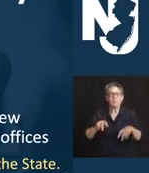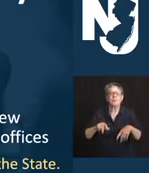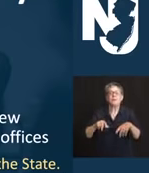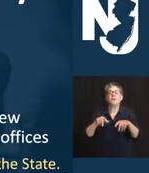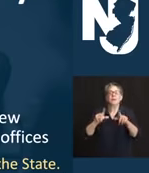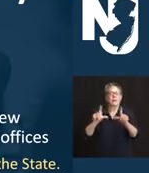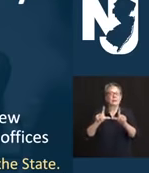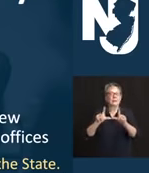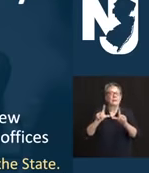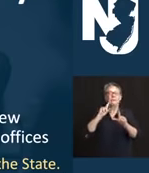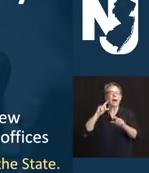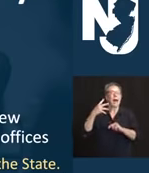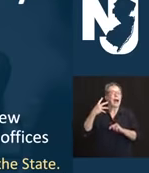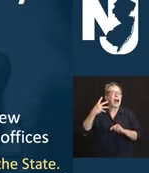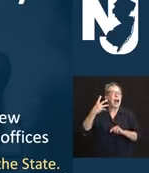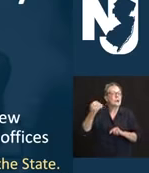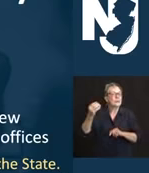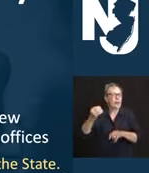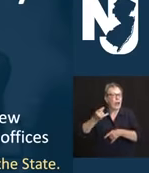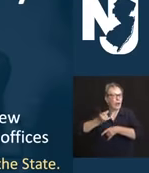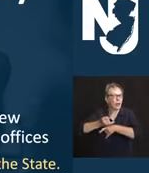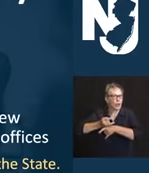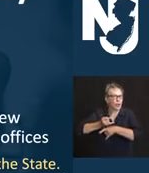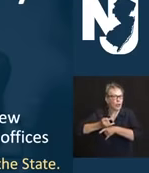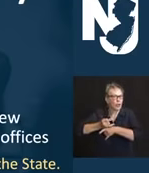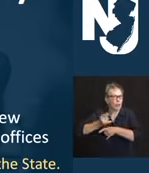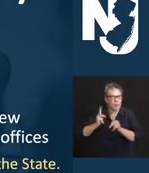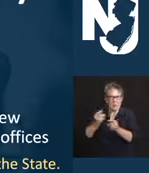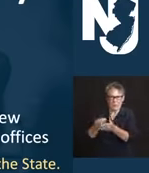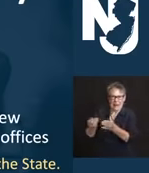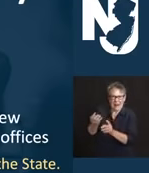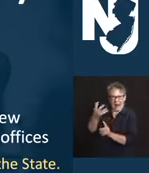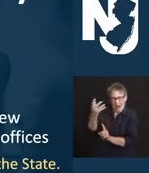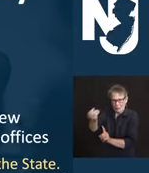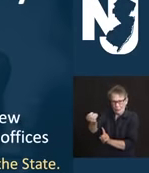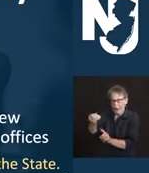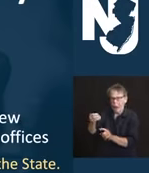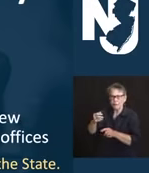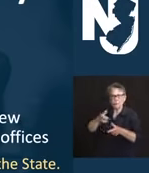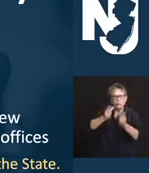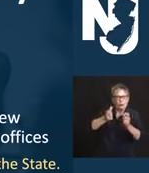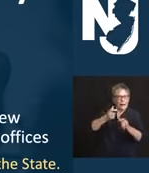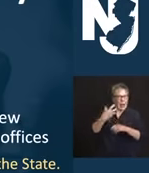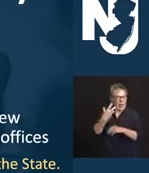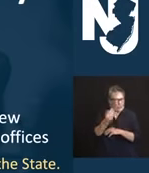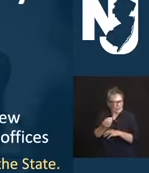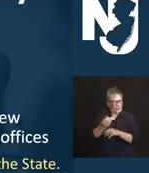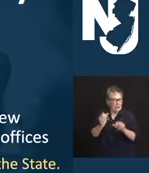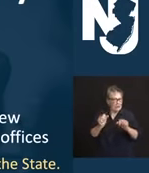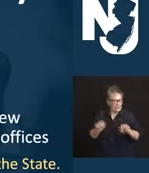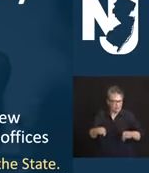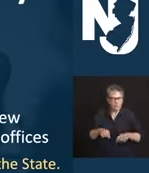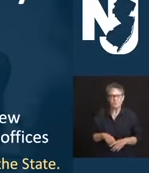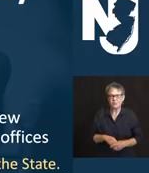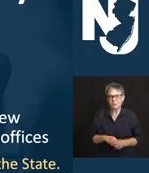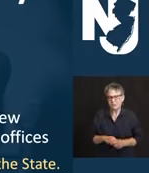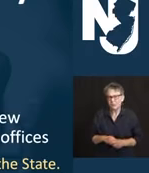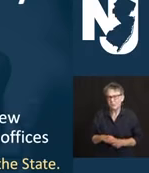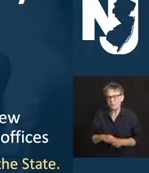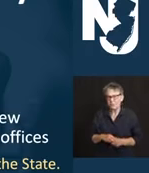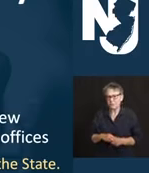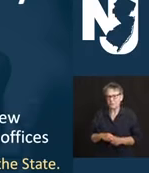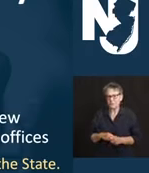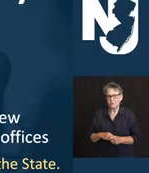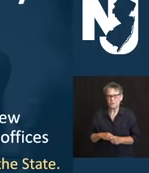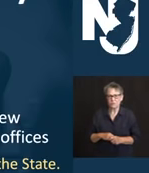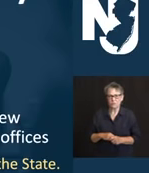good and hard work. As I've said countless times over the past several weeks, Judy's been amplifying that, as has Pat. We